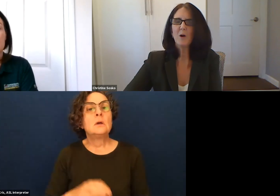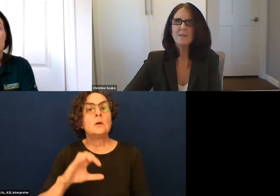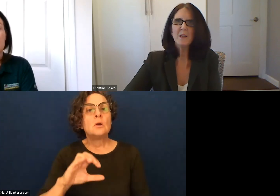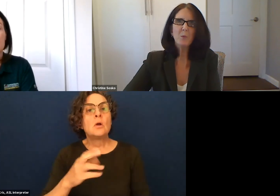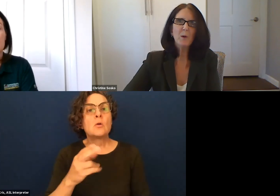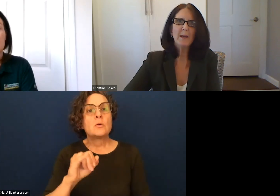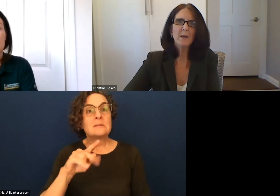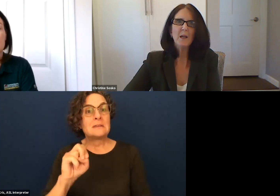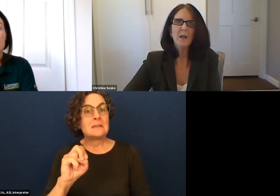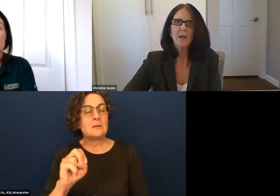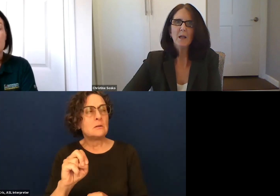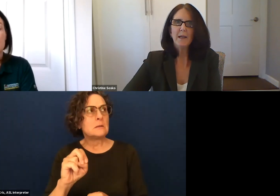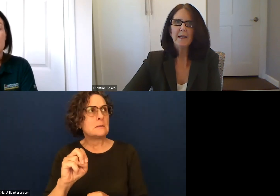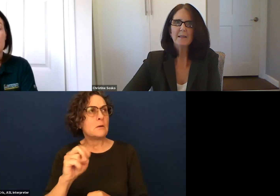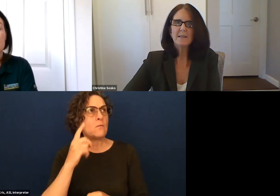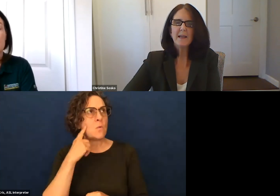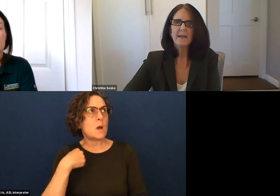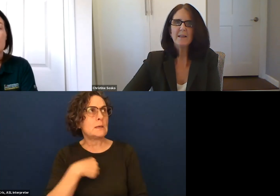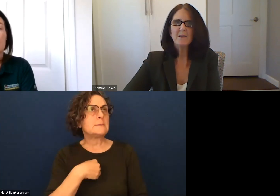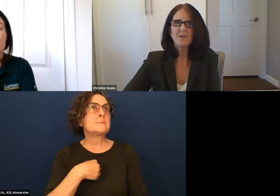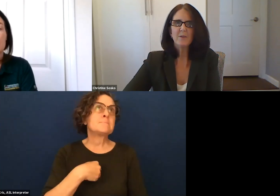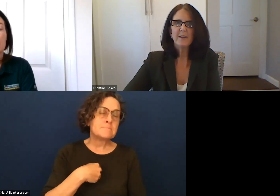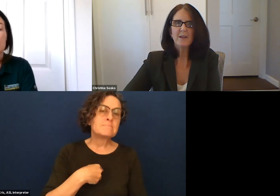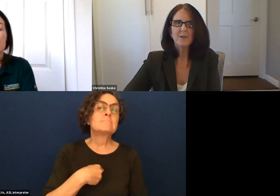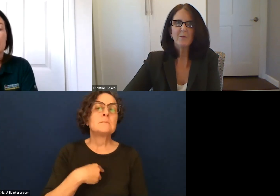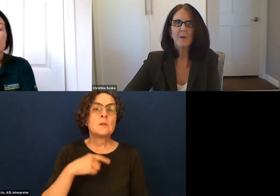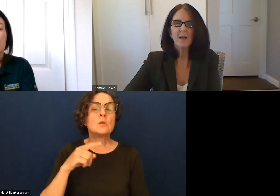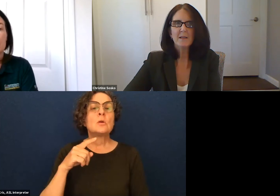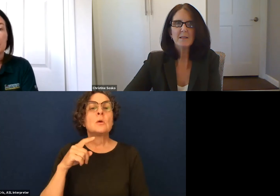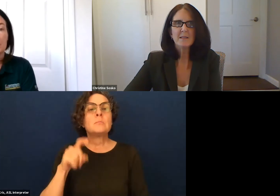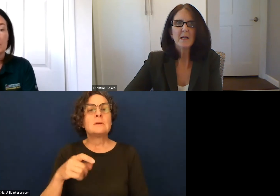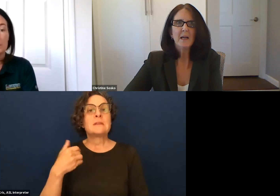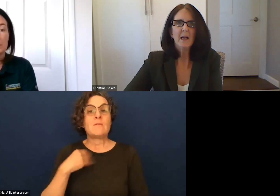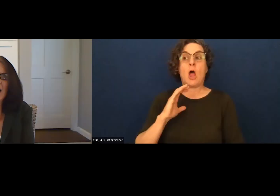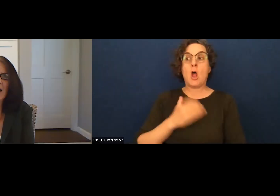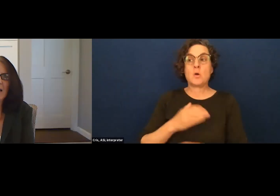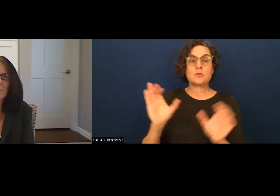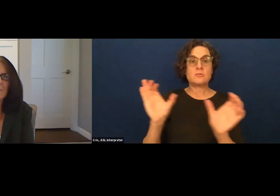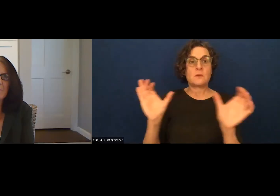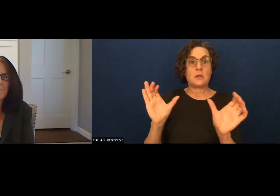From our standpoint, they need this certification from us.